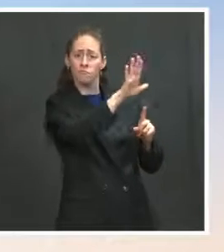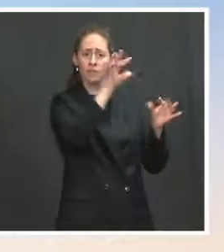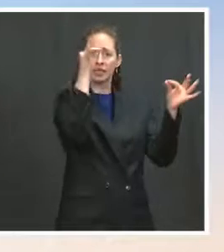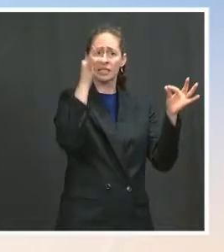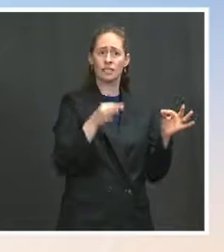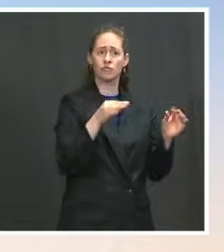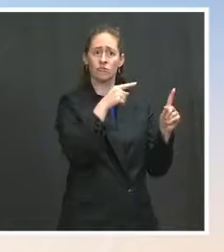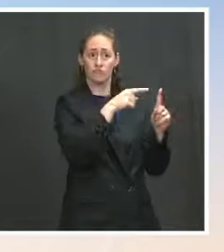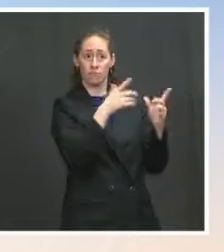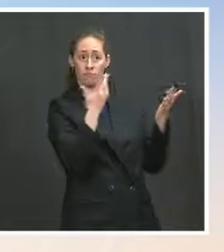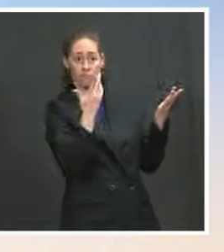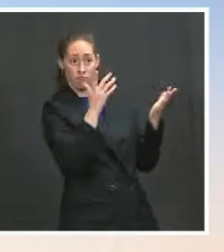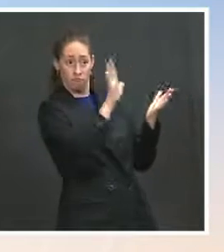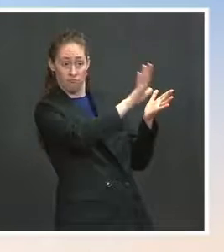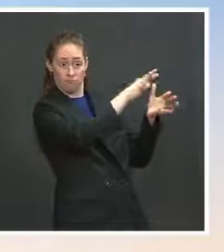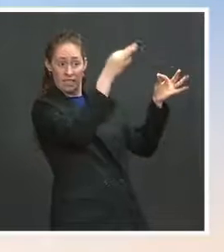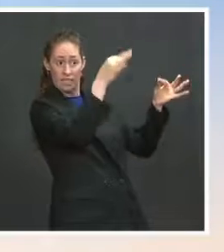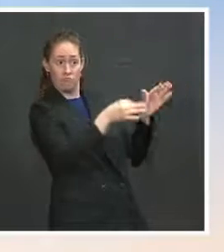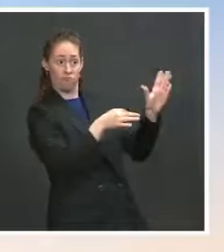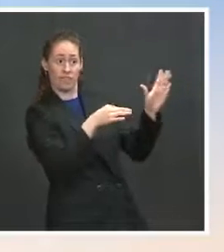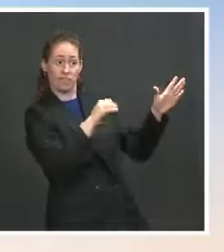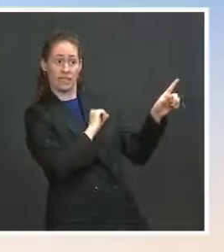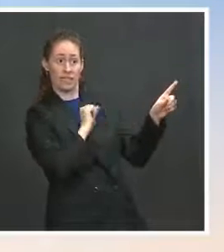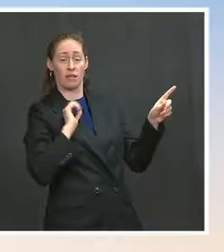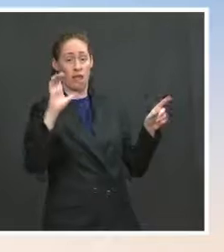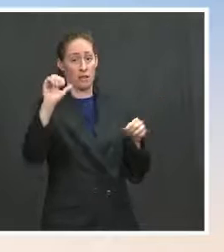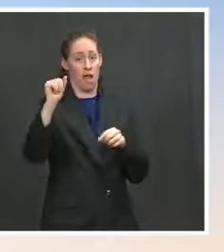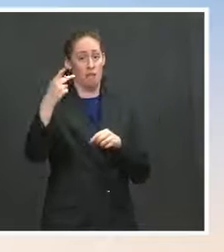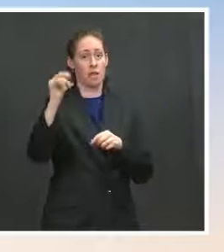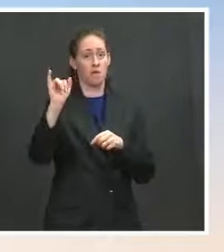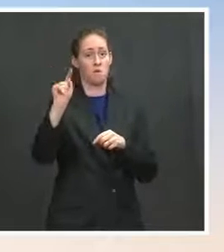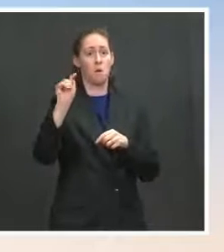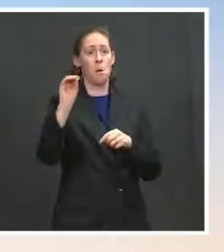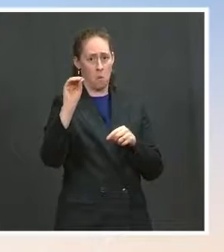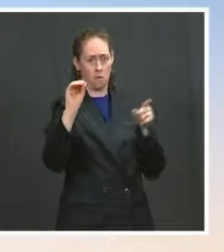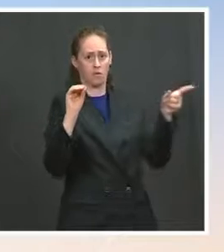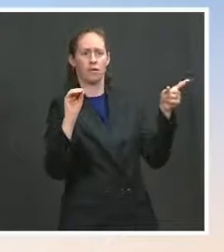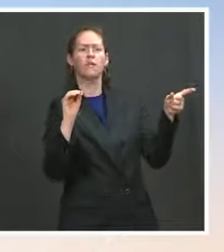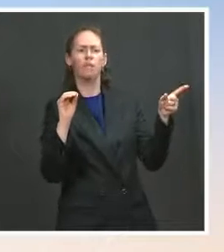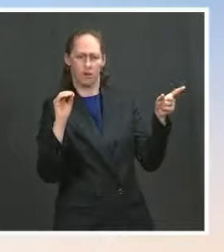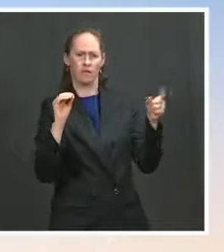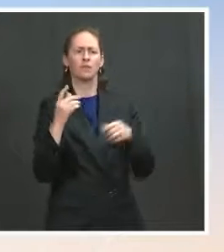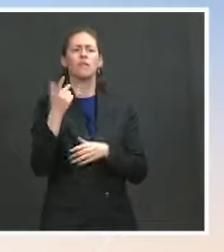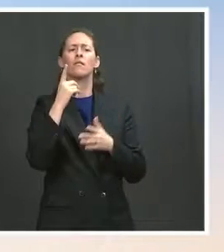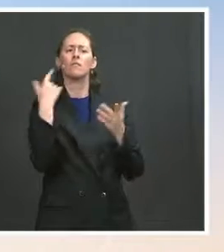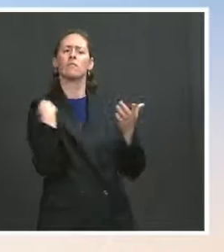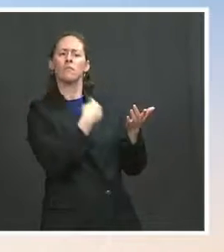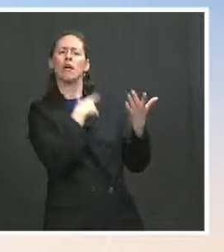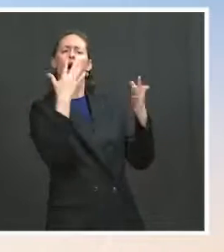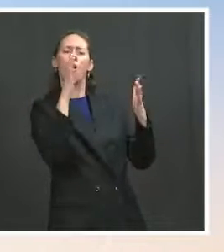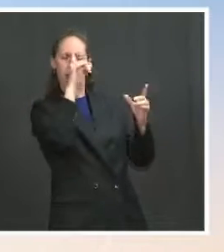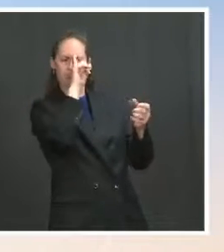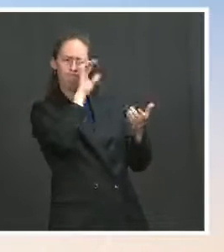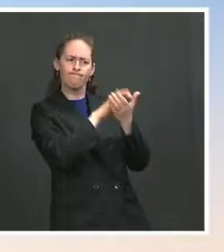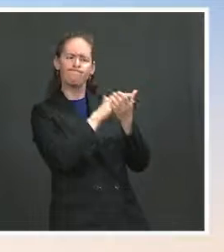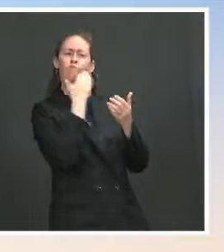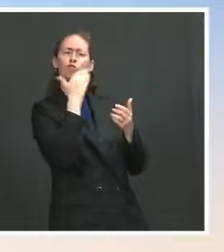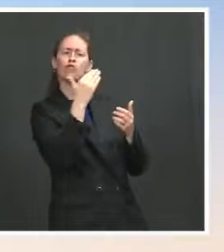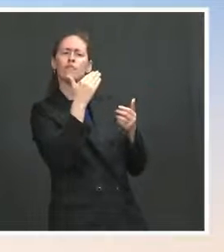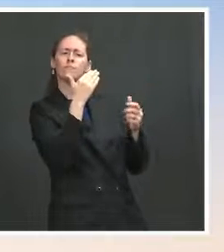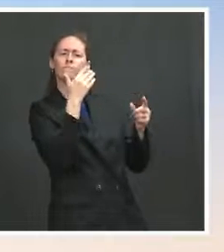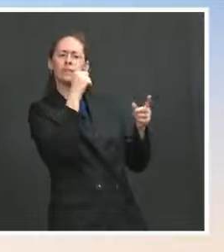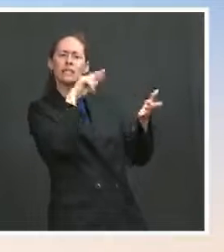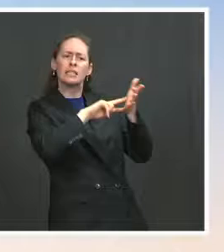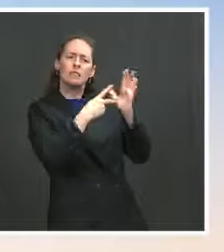her to speak to, and other Republicans who have been a part of these good faith discussions and negotiations. I will note that this has